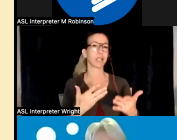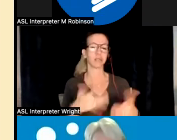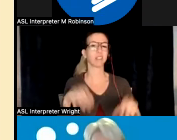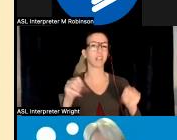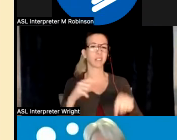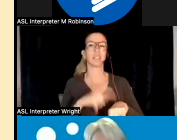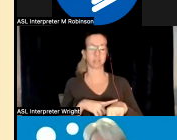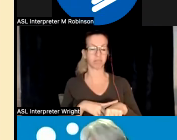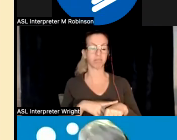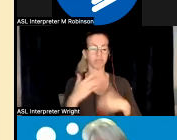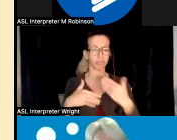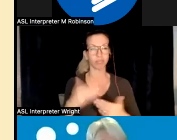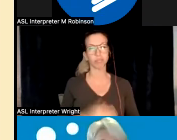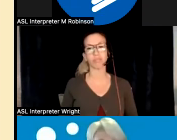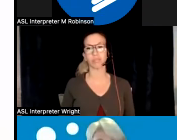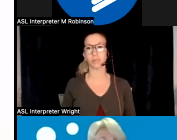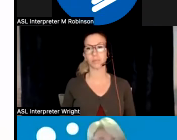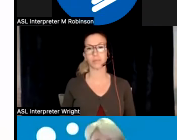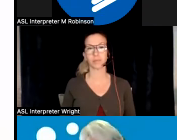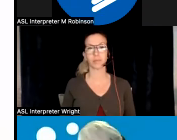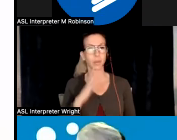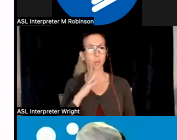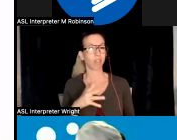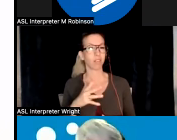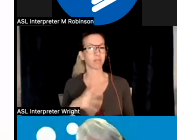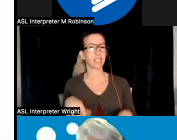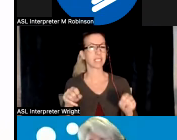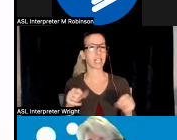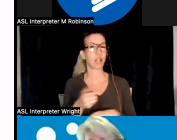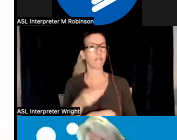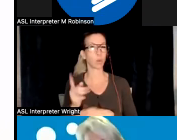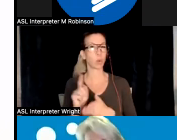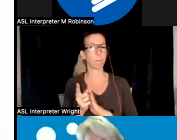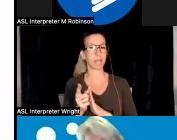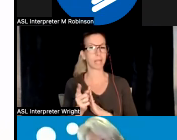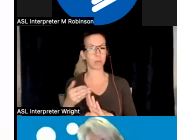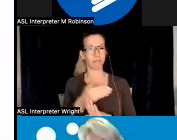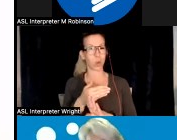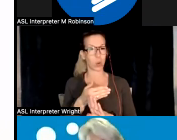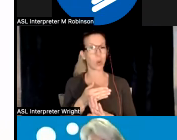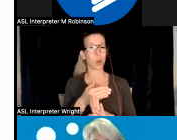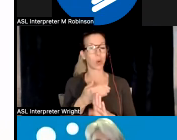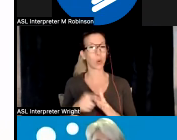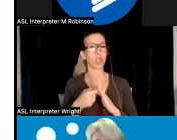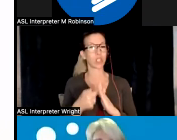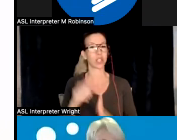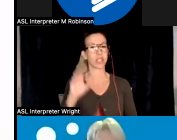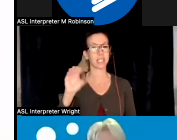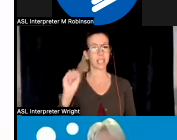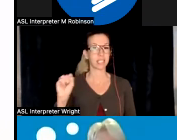that. And we're going to take a few minutes before we get into our CSSP